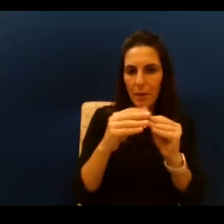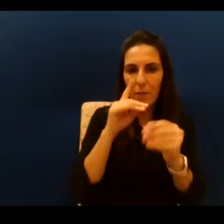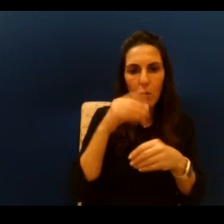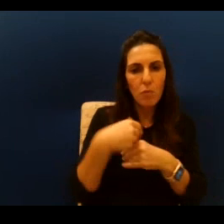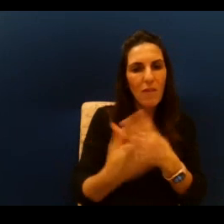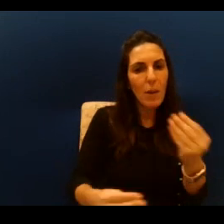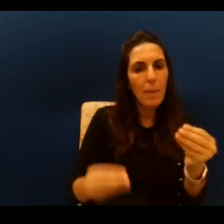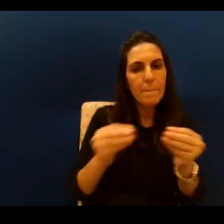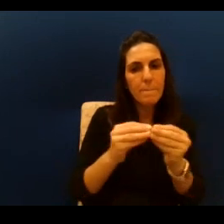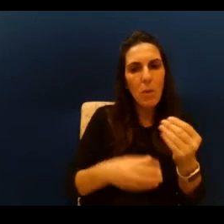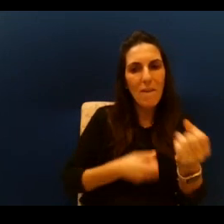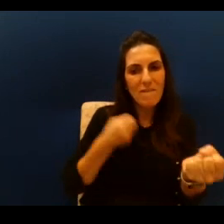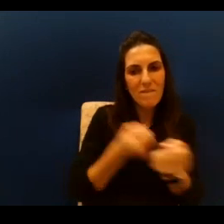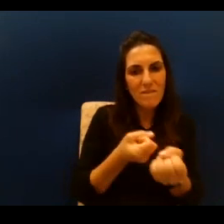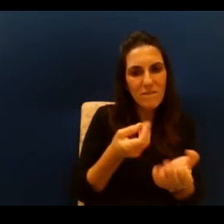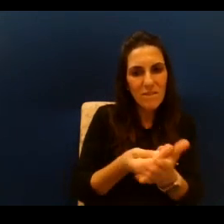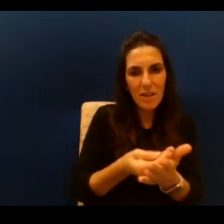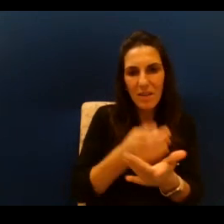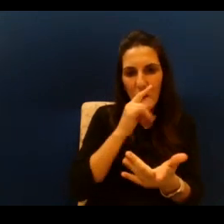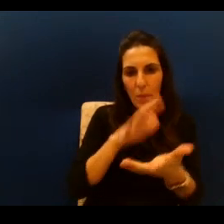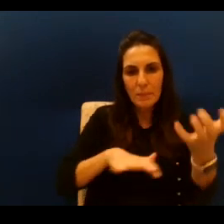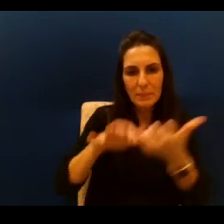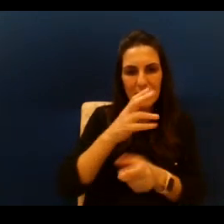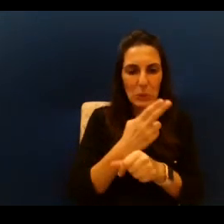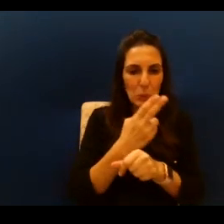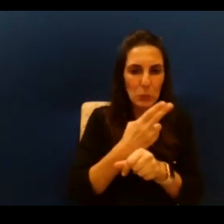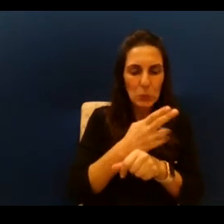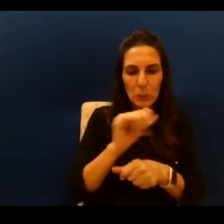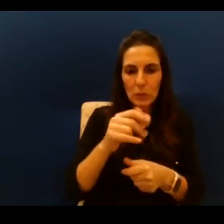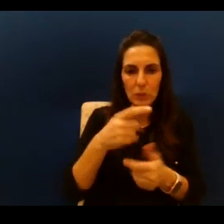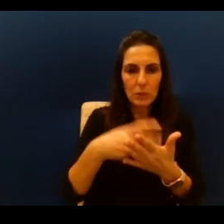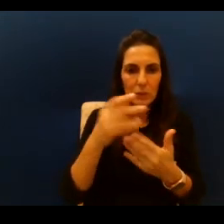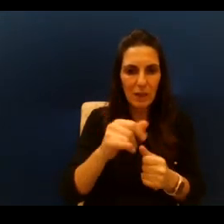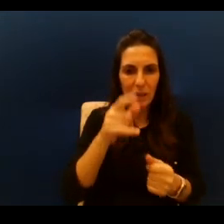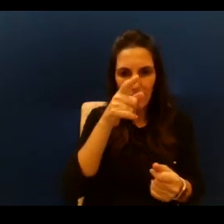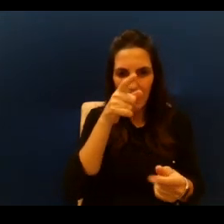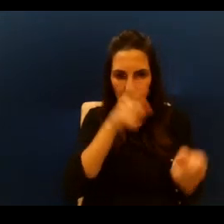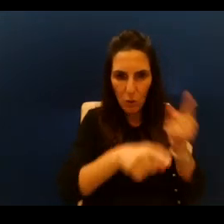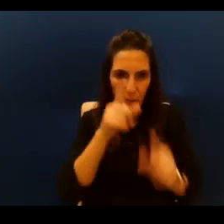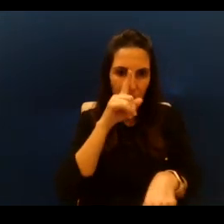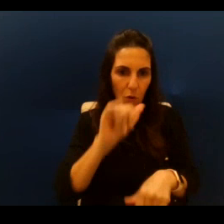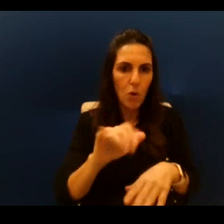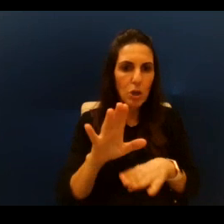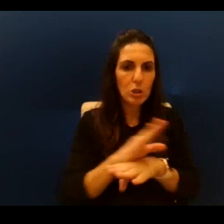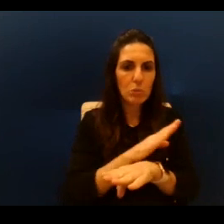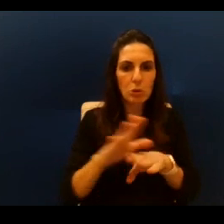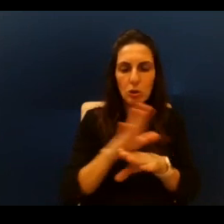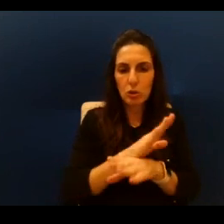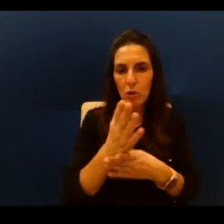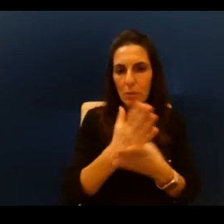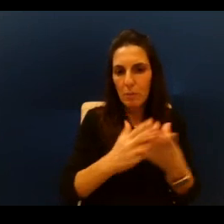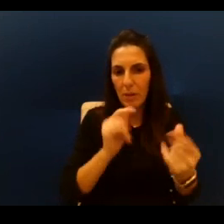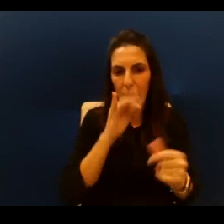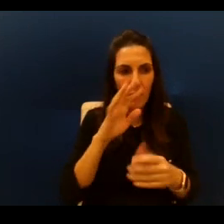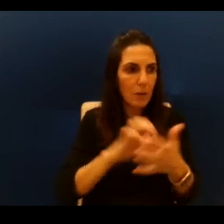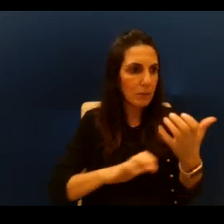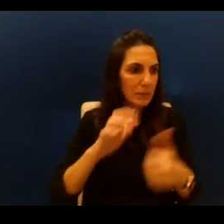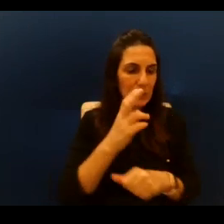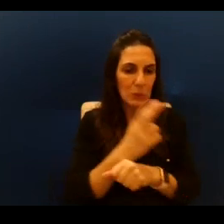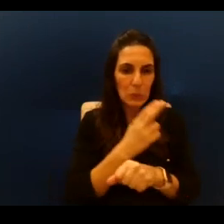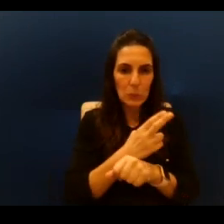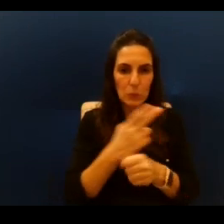funding for the Mixed Use Project. This is the development agreement for the commercial component of the Mixed Use Project.